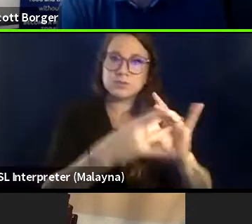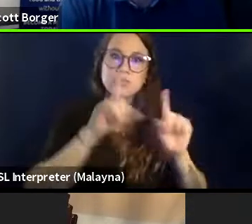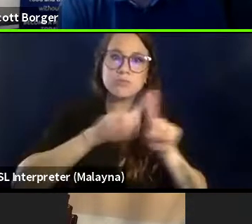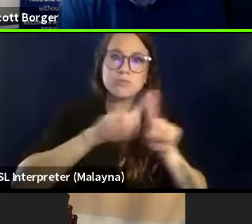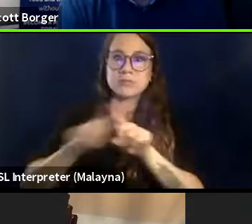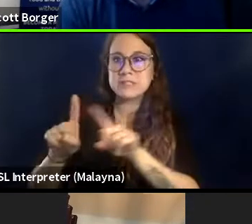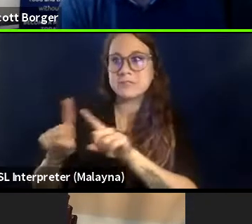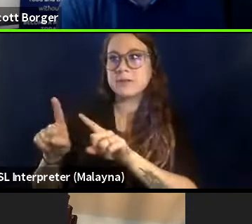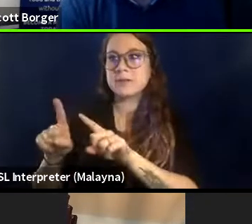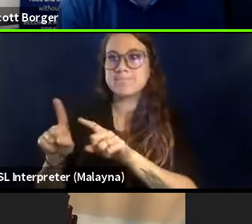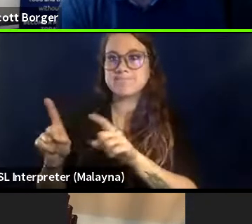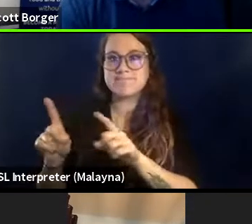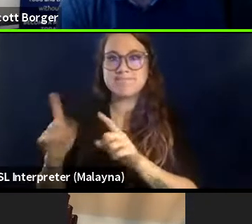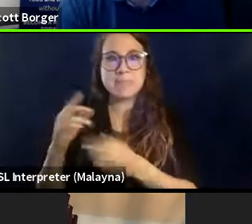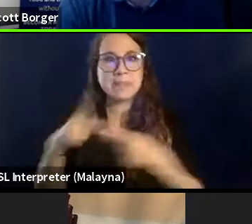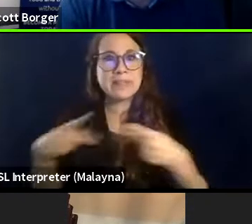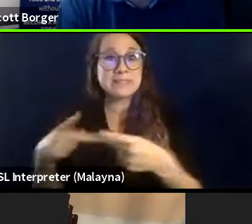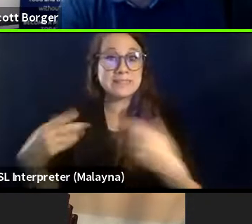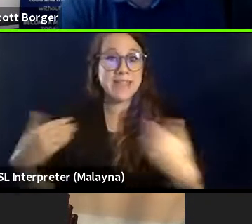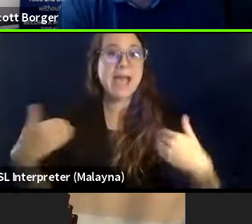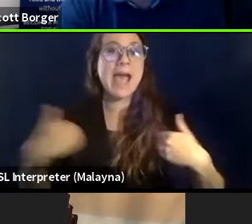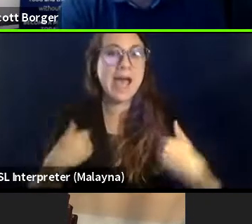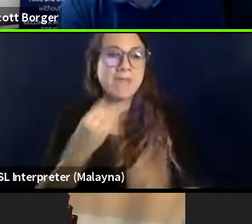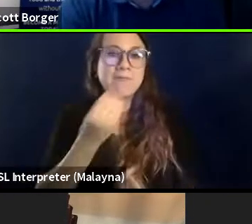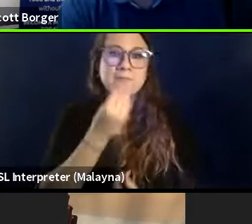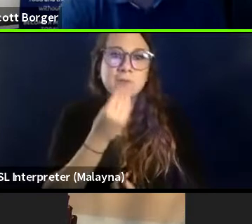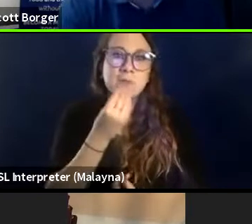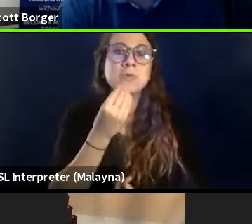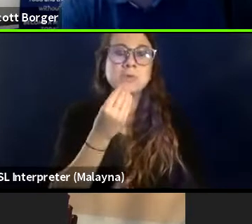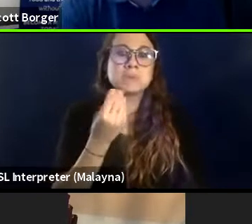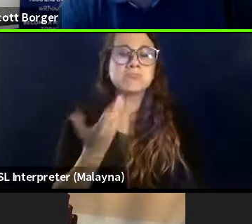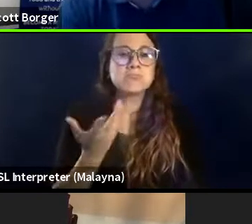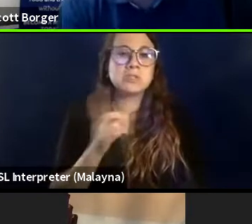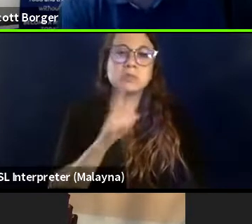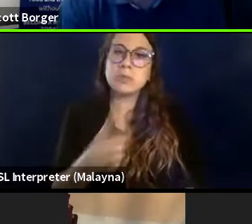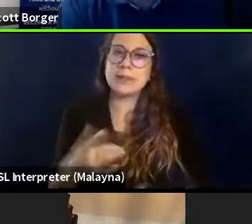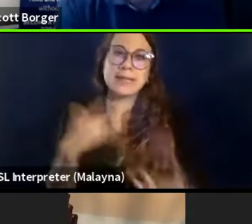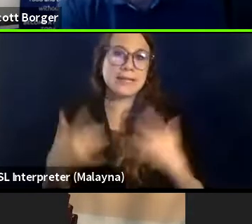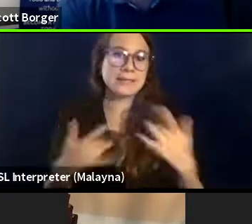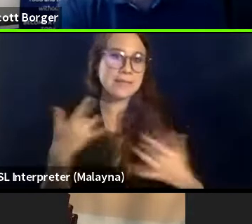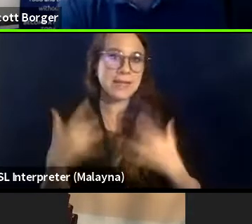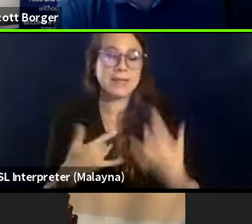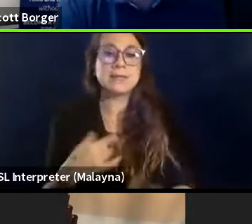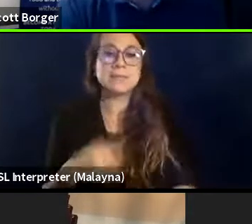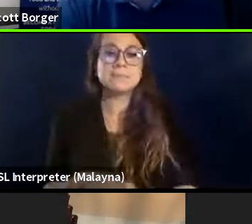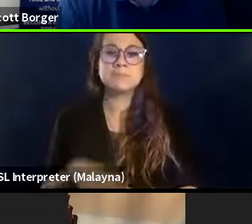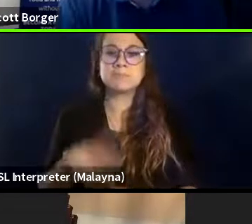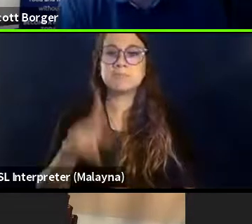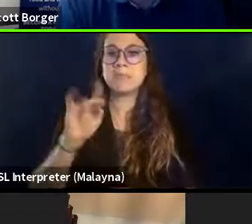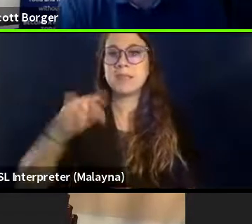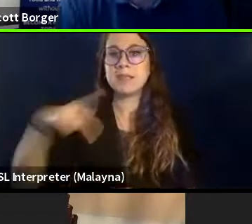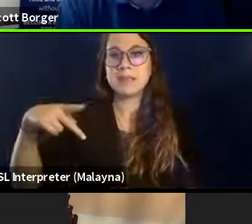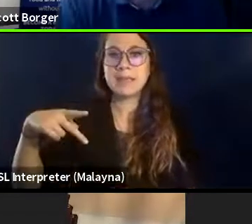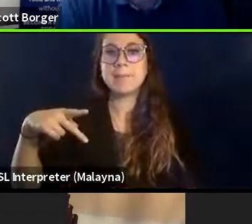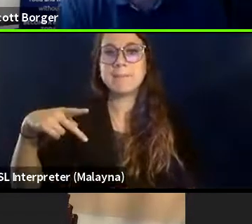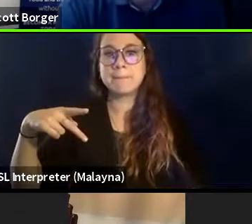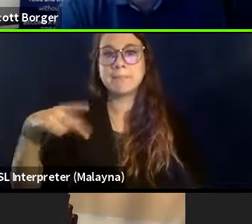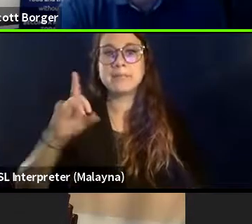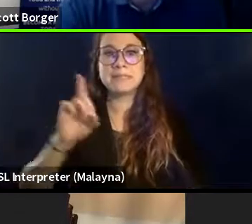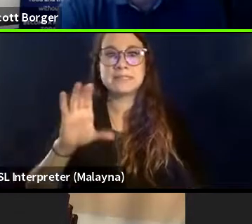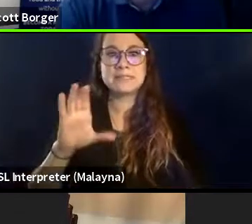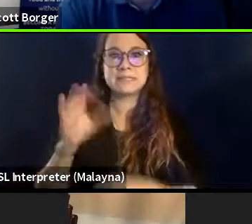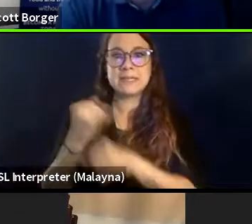have needs, it's really exciting. So I forgot to say that KIT DC campus also